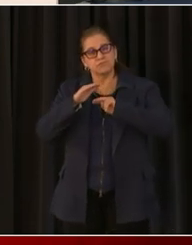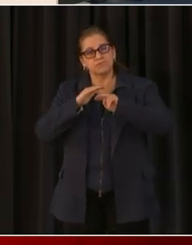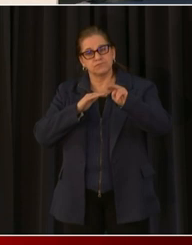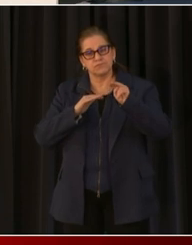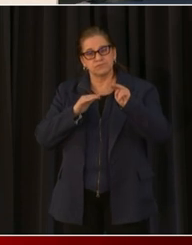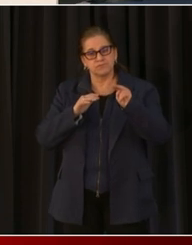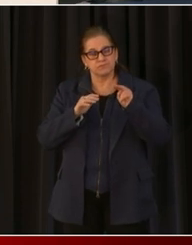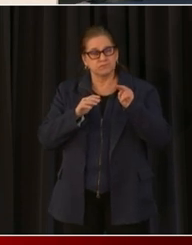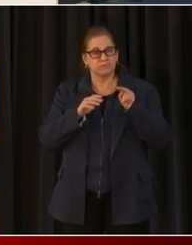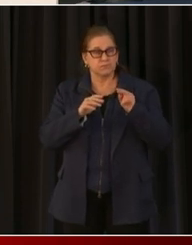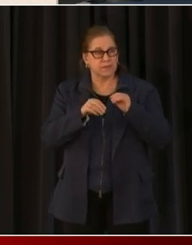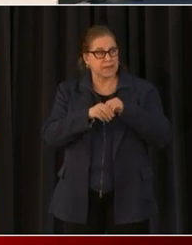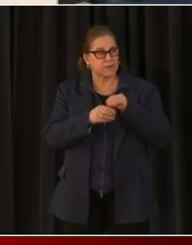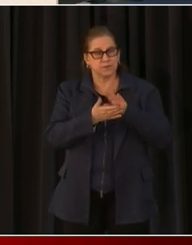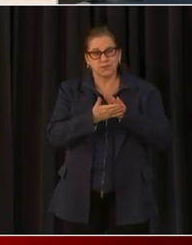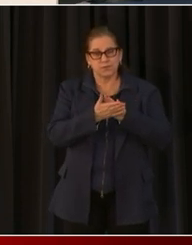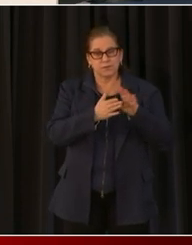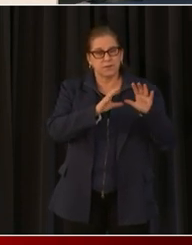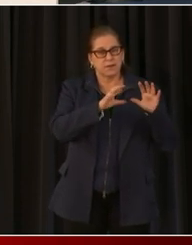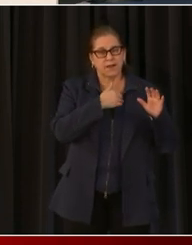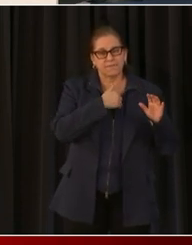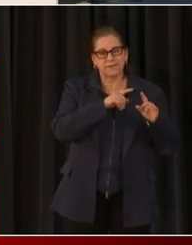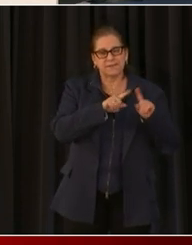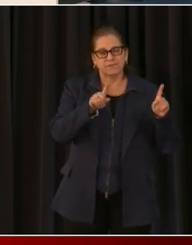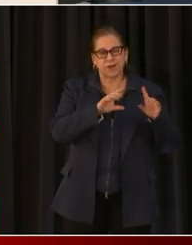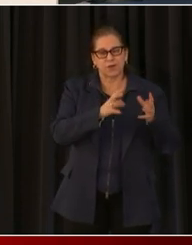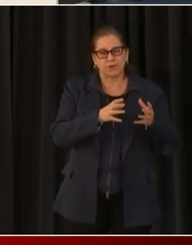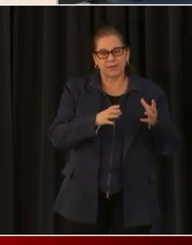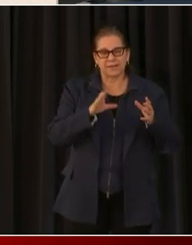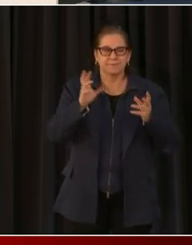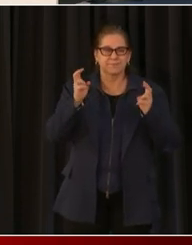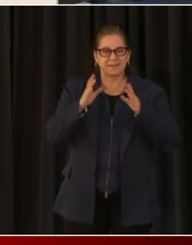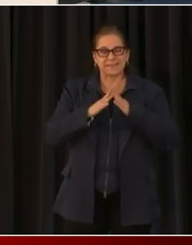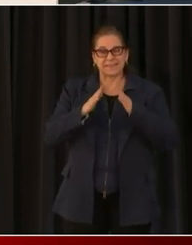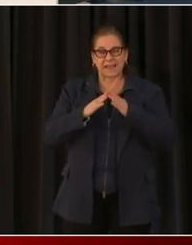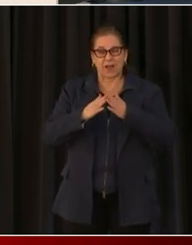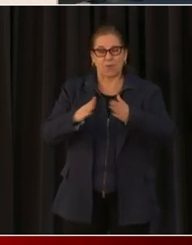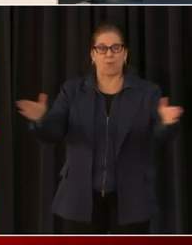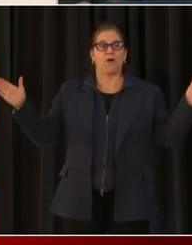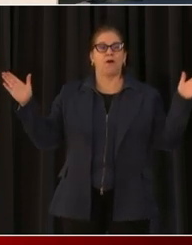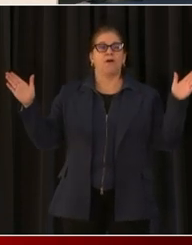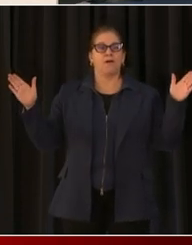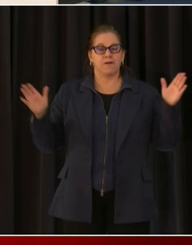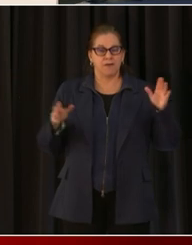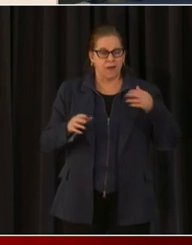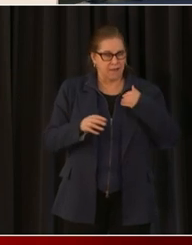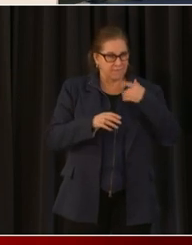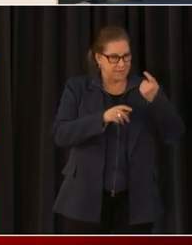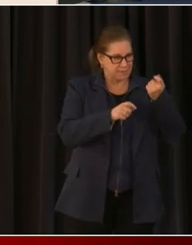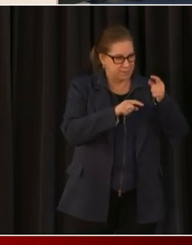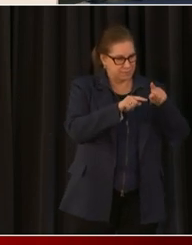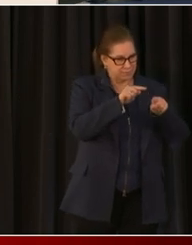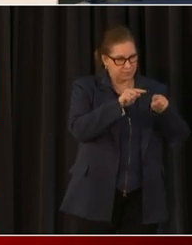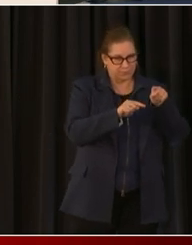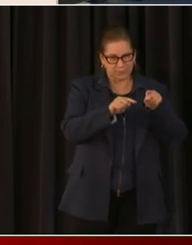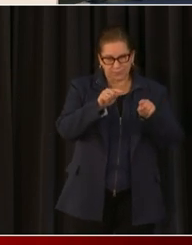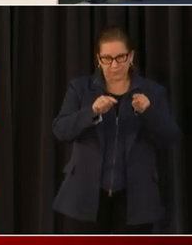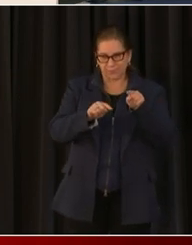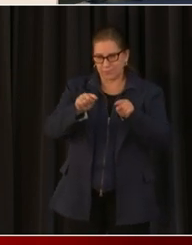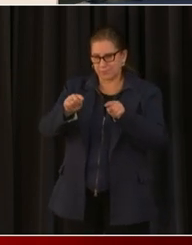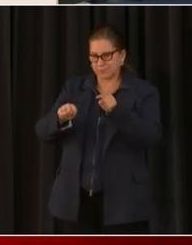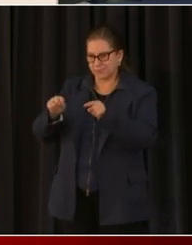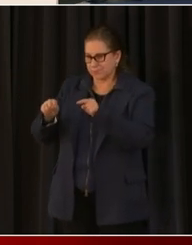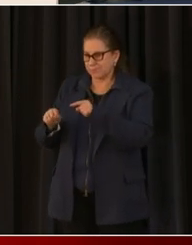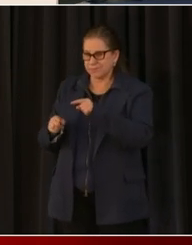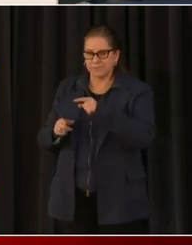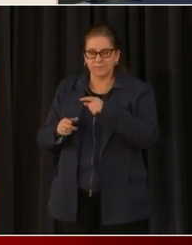each of the categories presented is based on school-wide data. That number could be dramatically different based on the